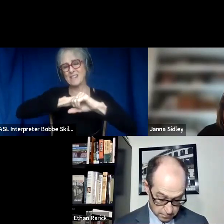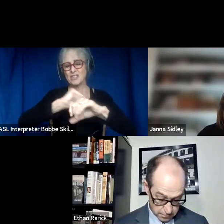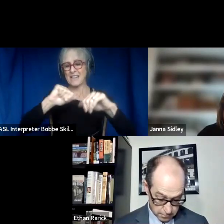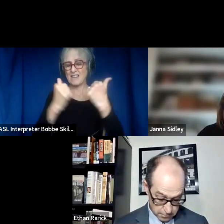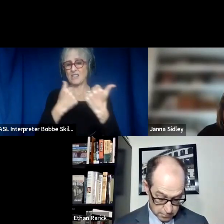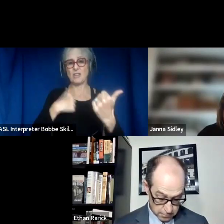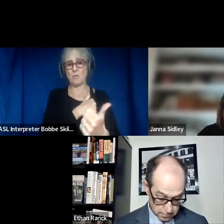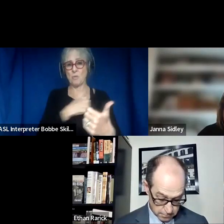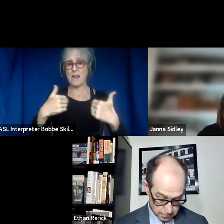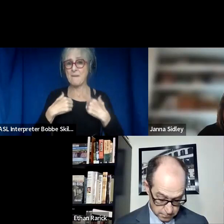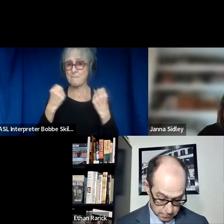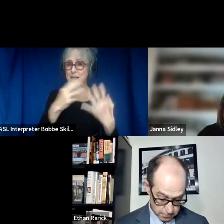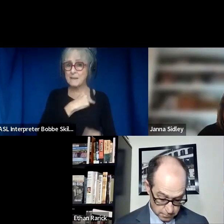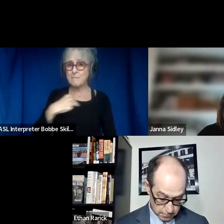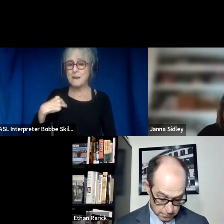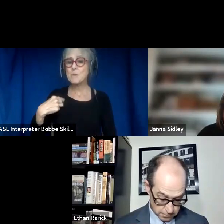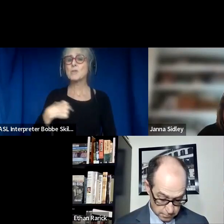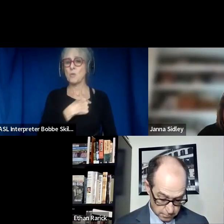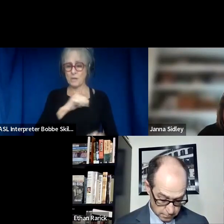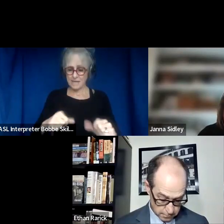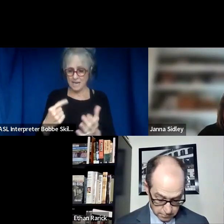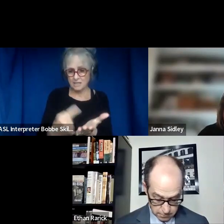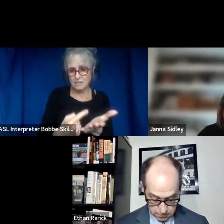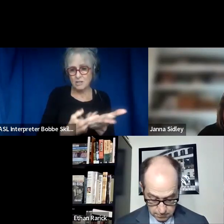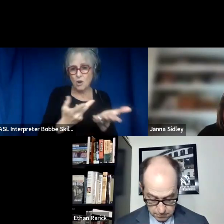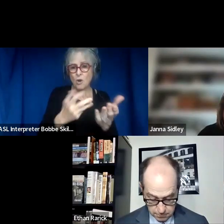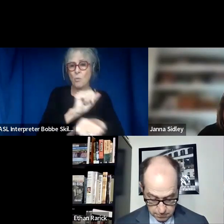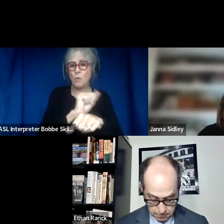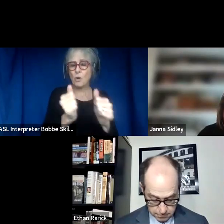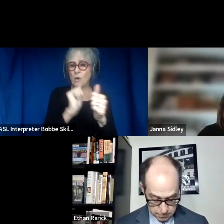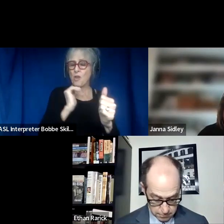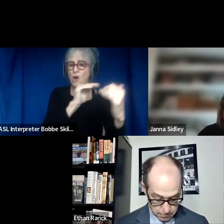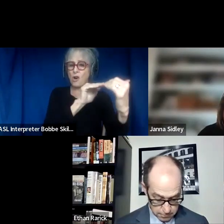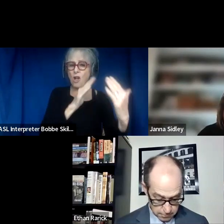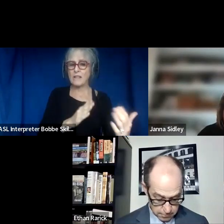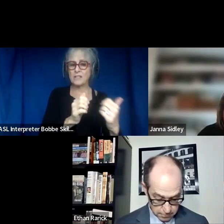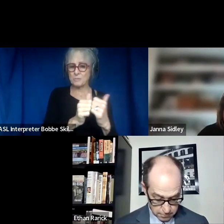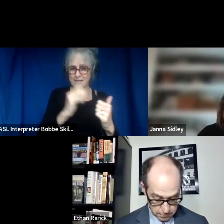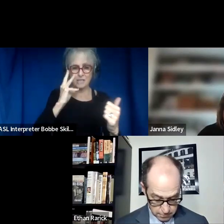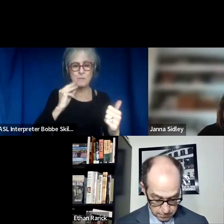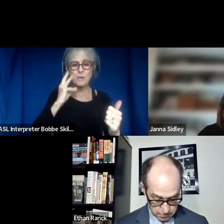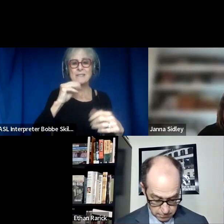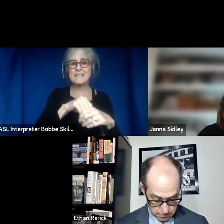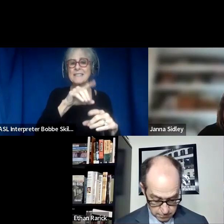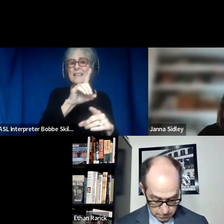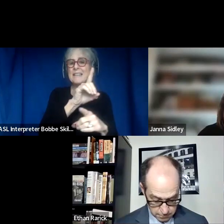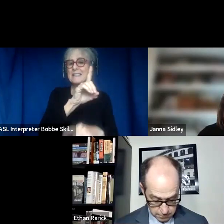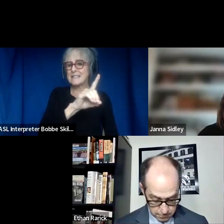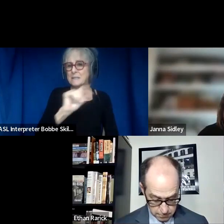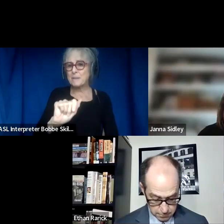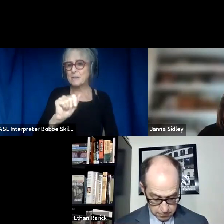the ability to collaborate with our colleagues with relevant experience in disability rights and disability